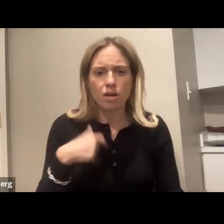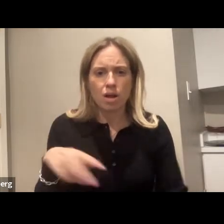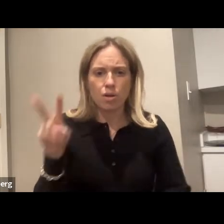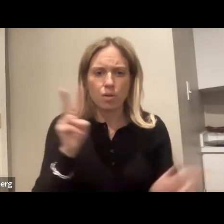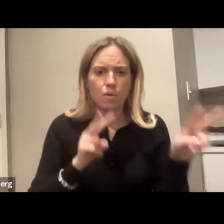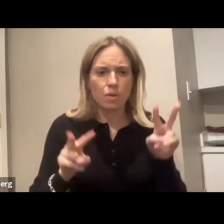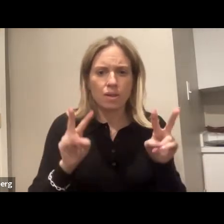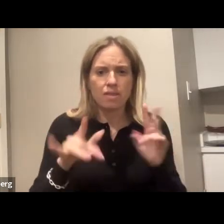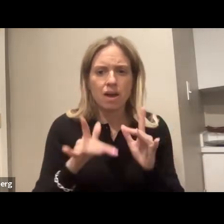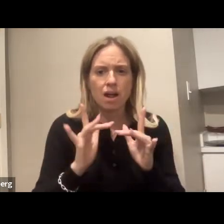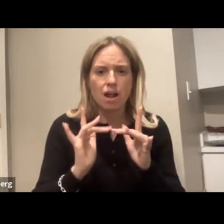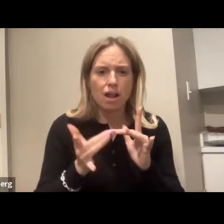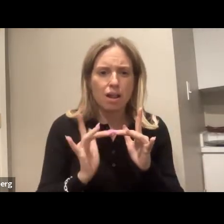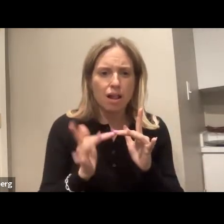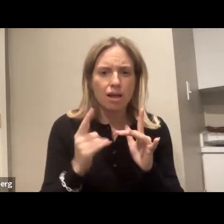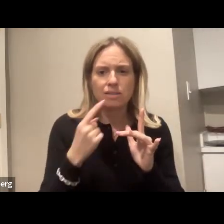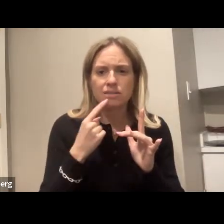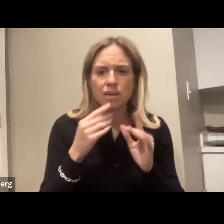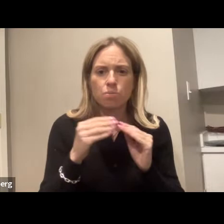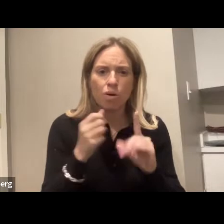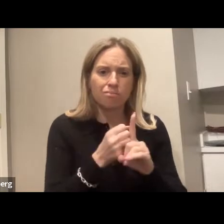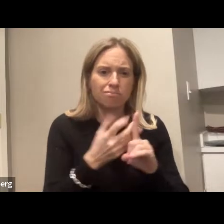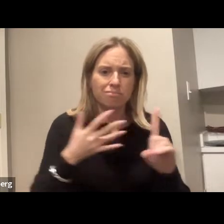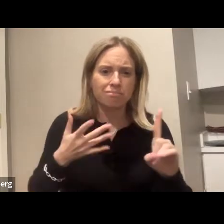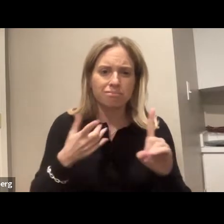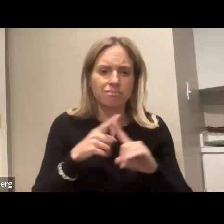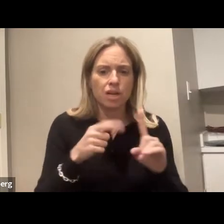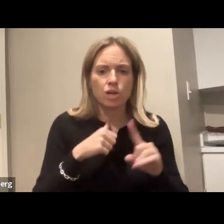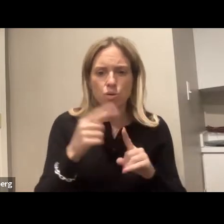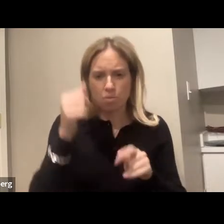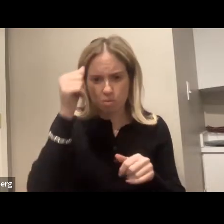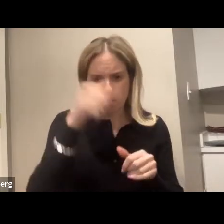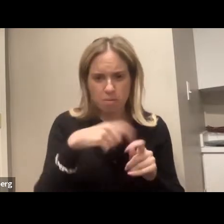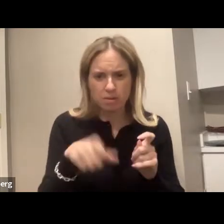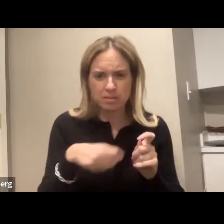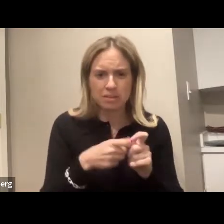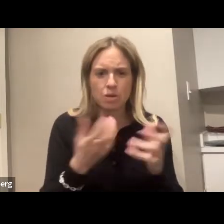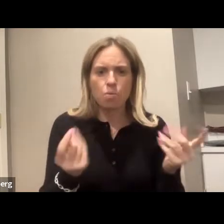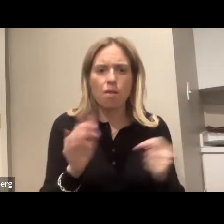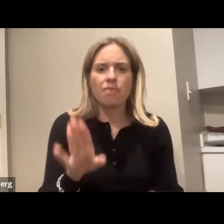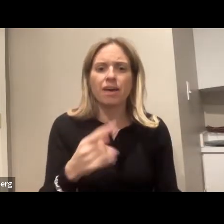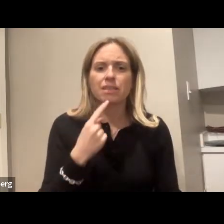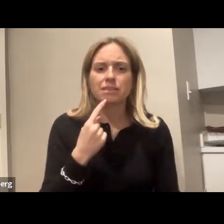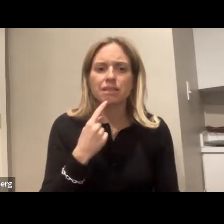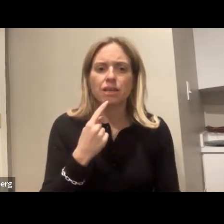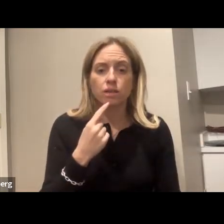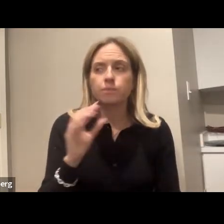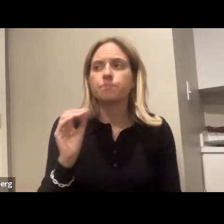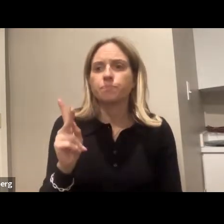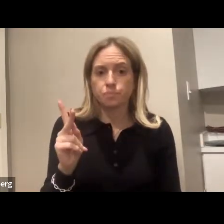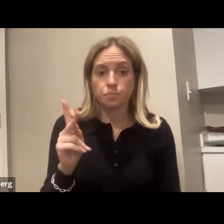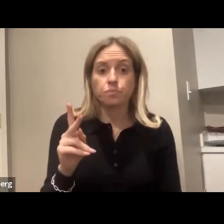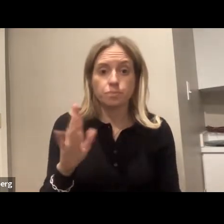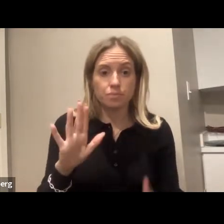online. It said much more than that, but I don't remember exactly what it was. So what we have, how we're connected with it